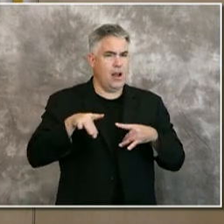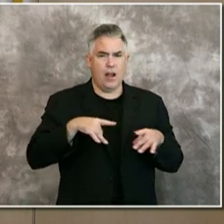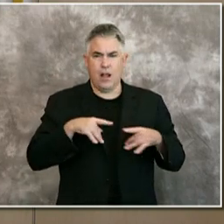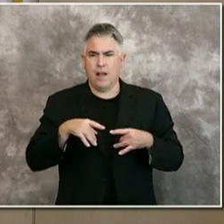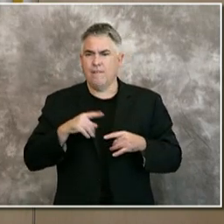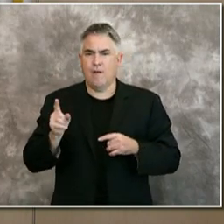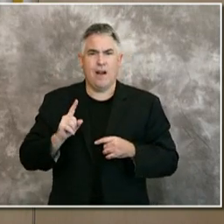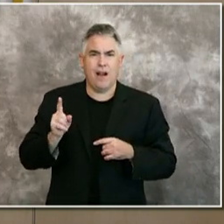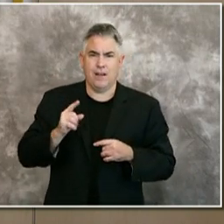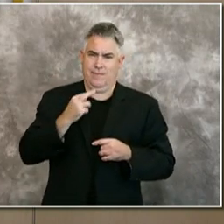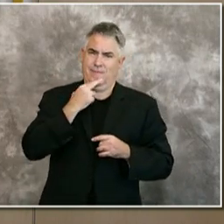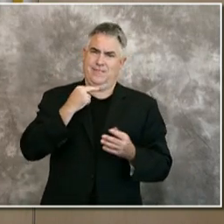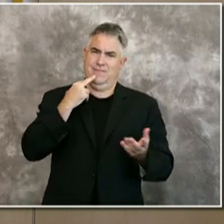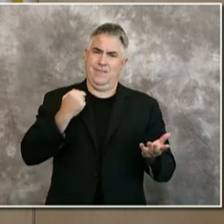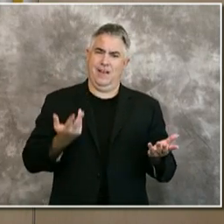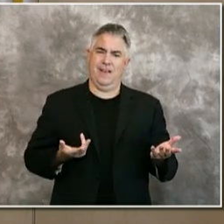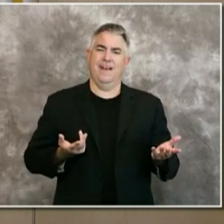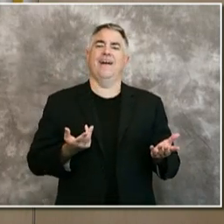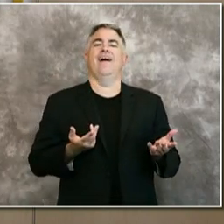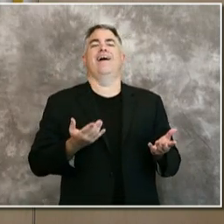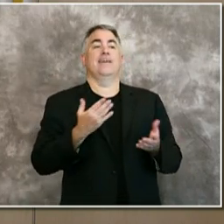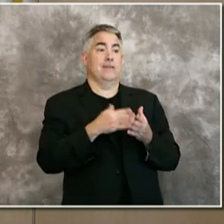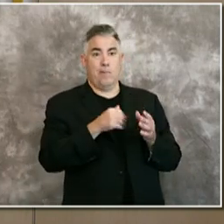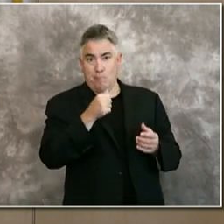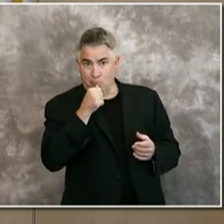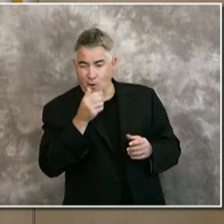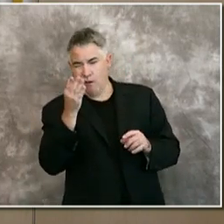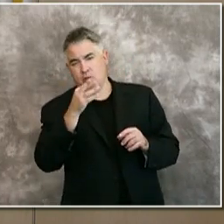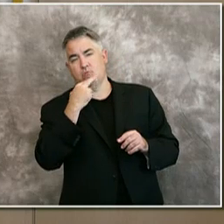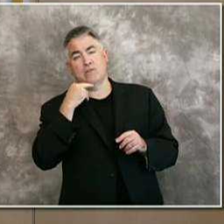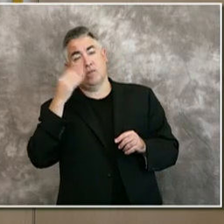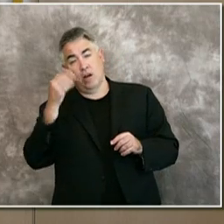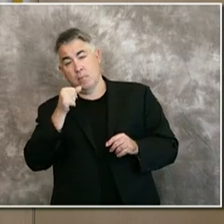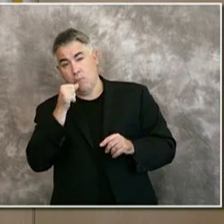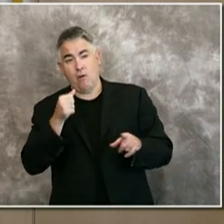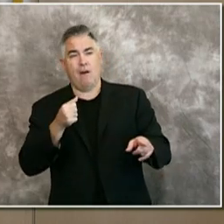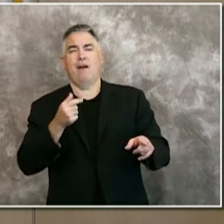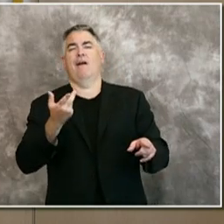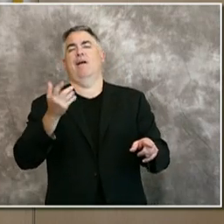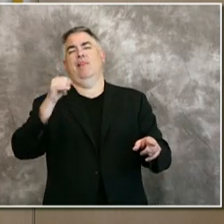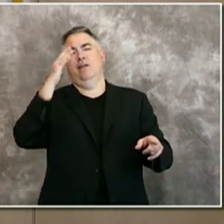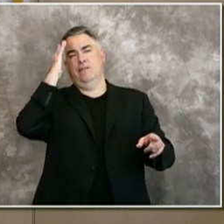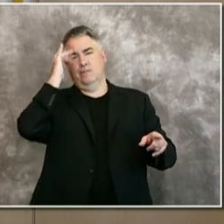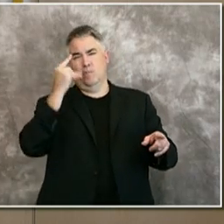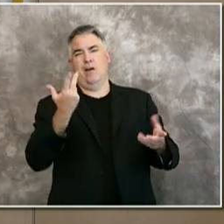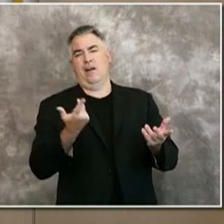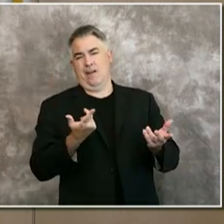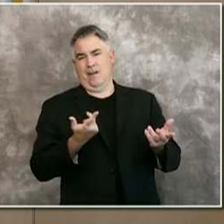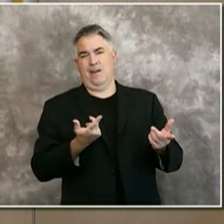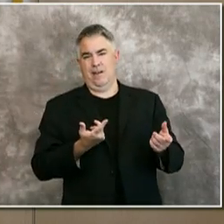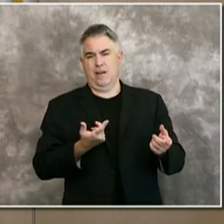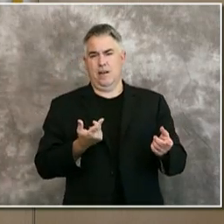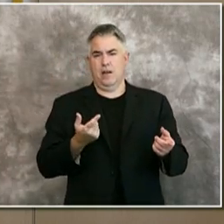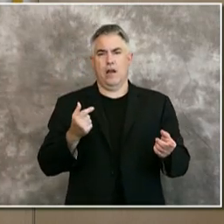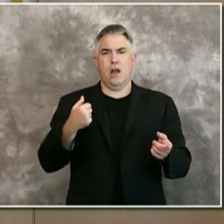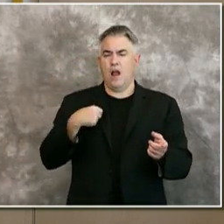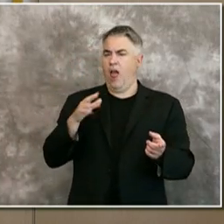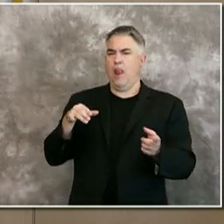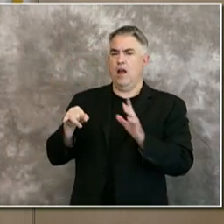restaurants/bars. Have not yet identified outbreaks